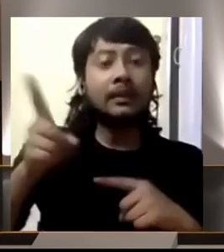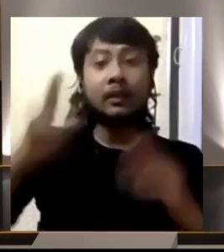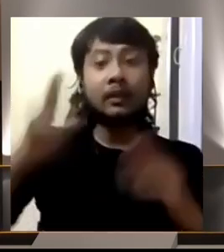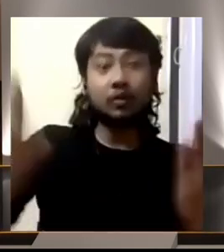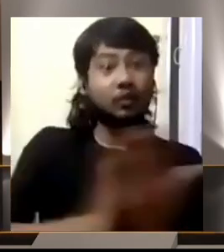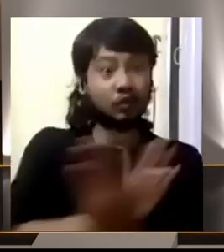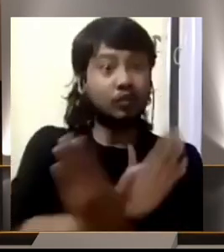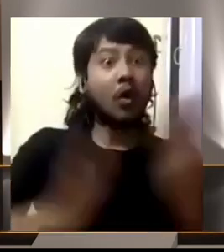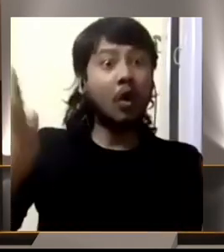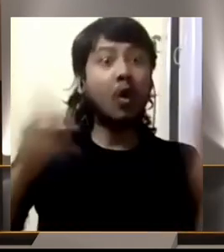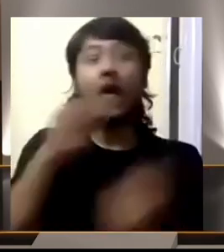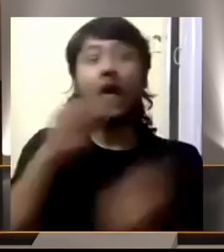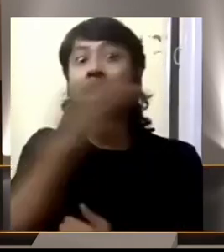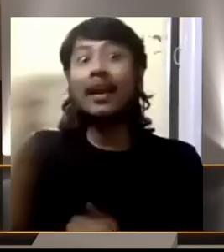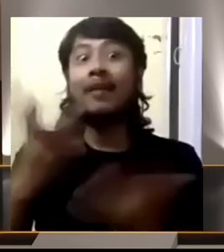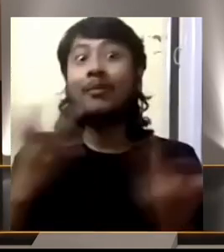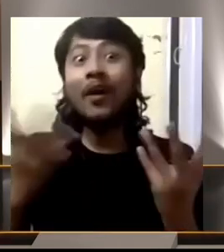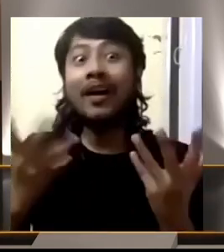Despacito.